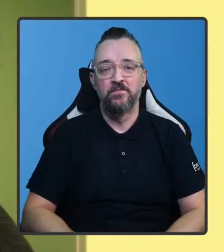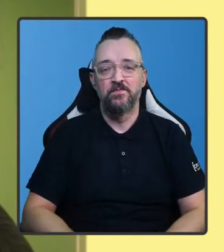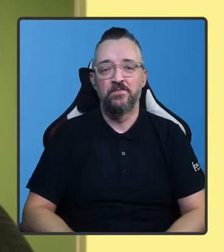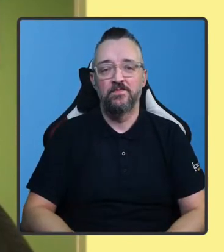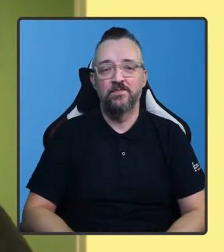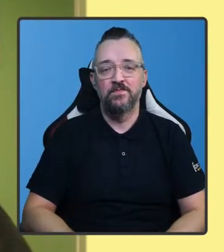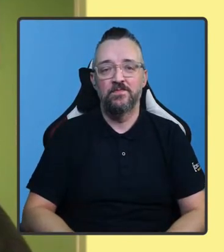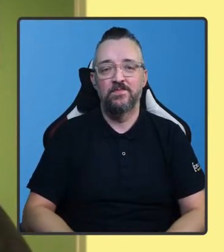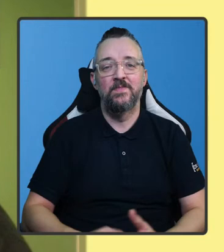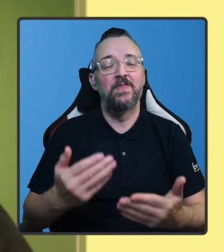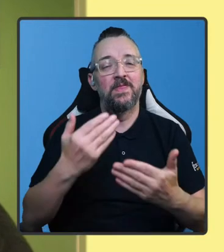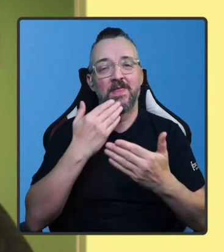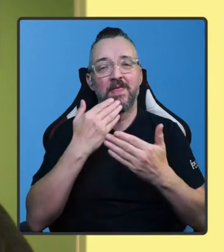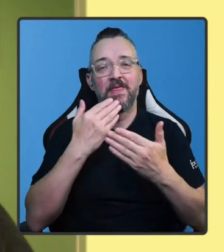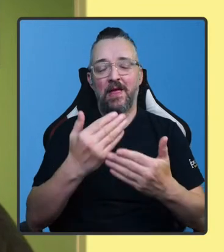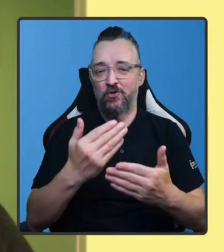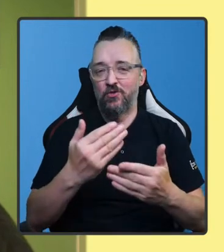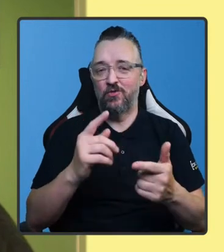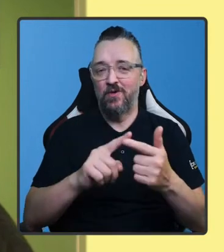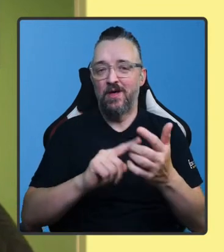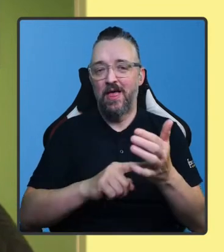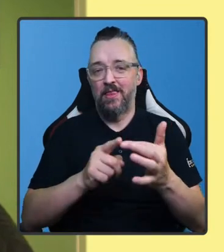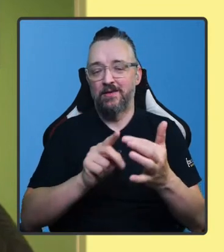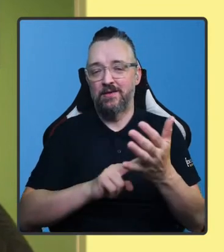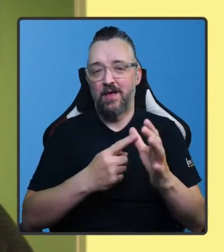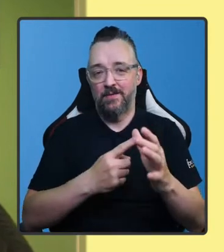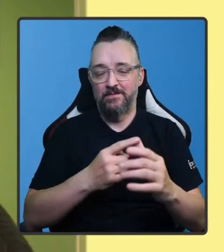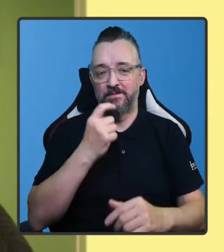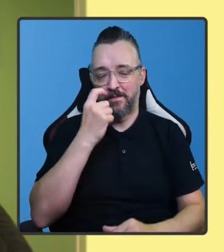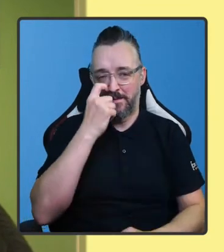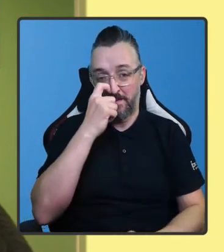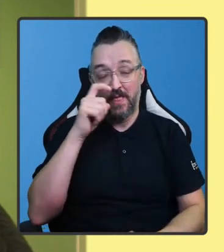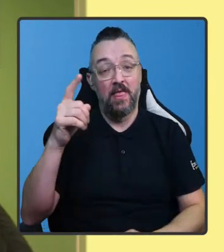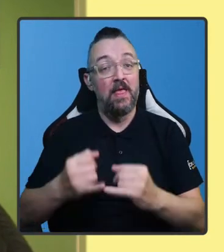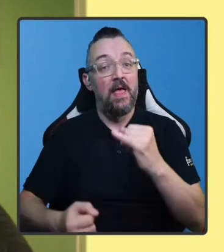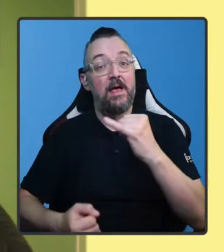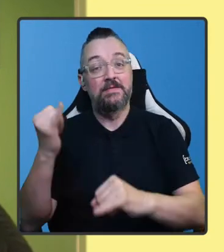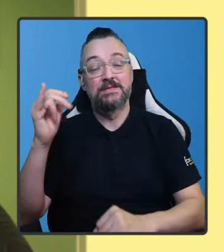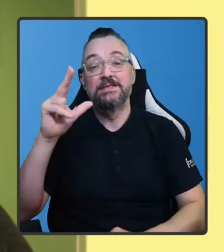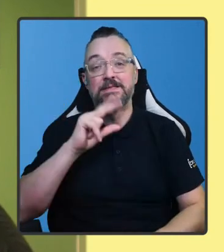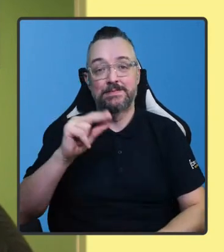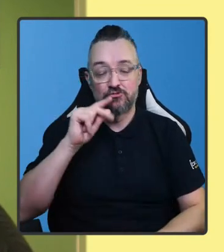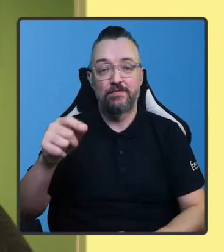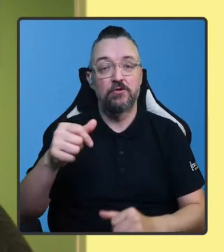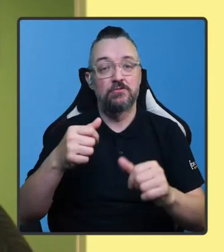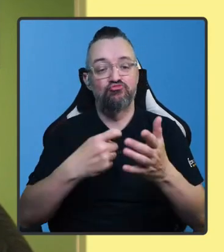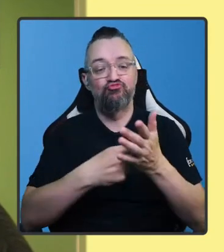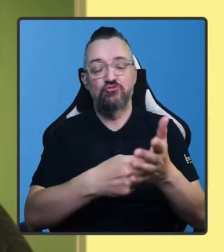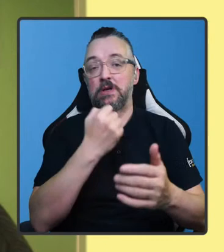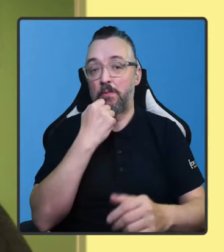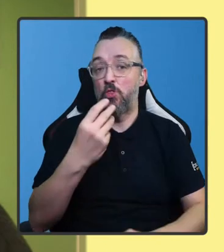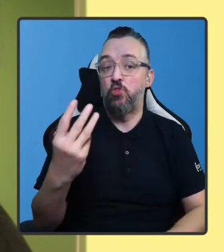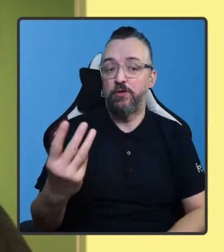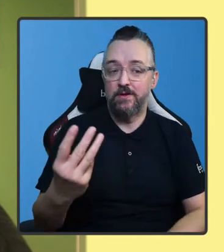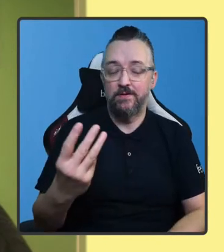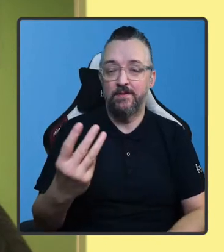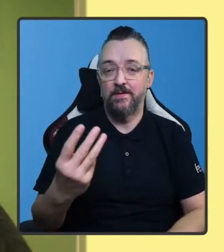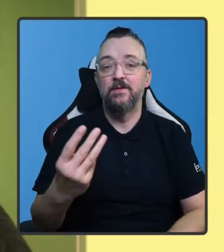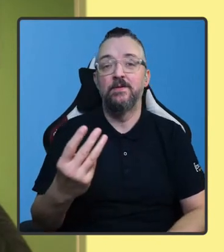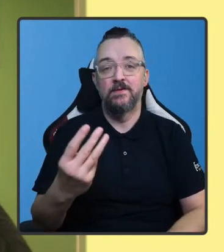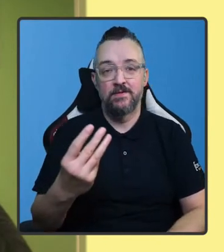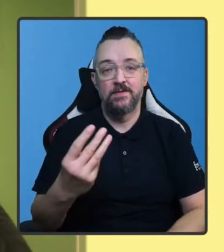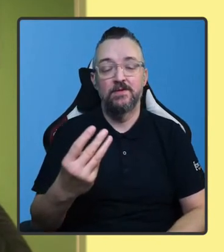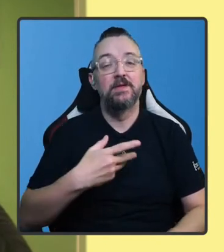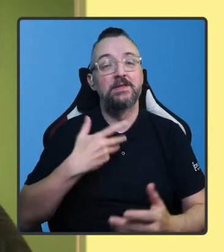Thank you very much, Elena. And that was our final speech for resolution number three, delegates. So we will now